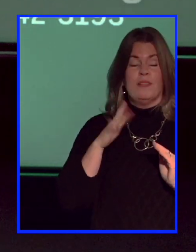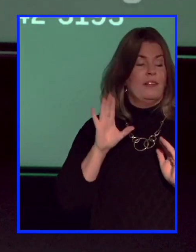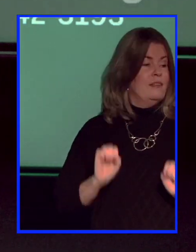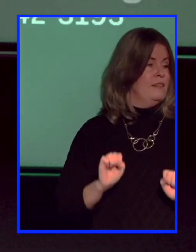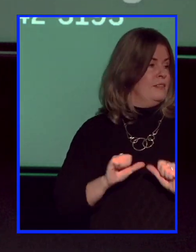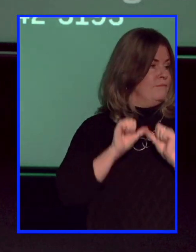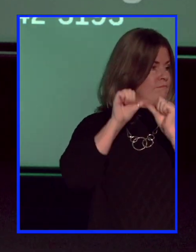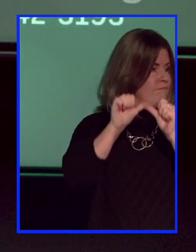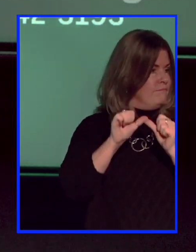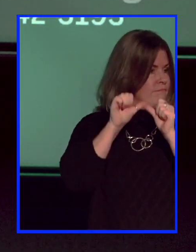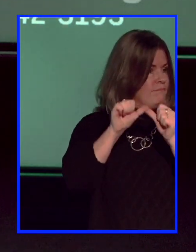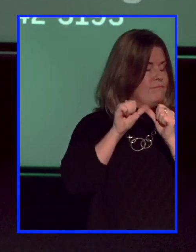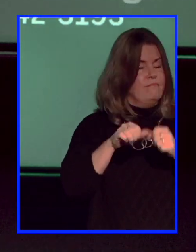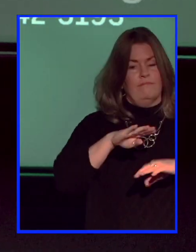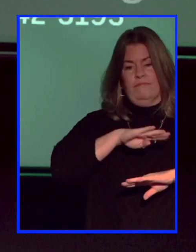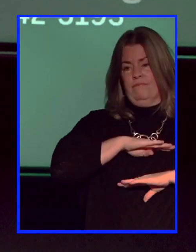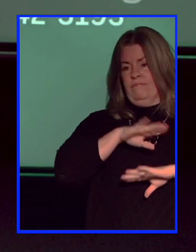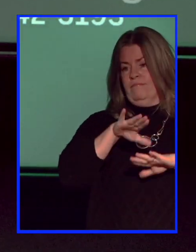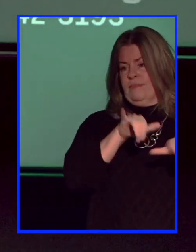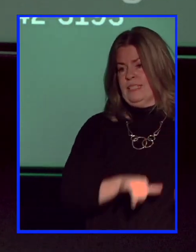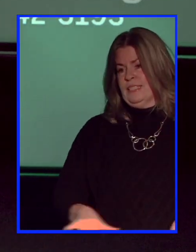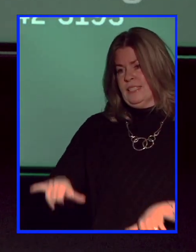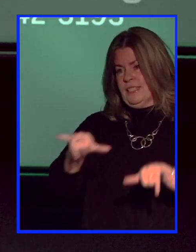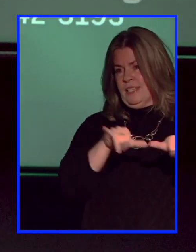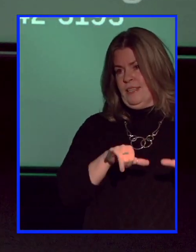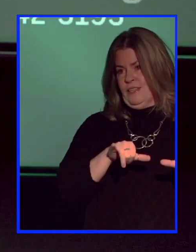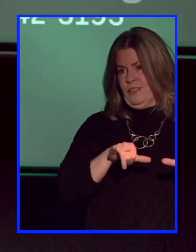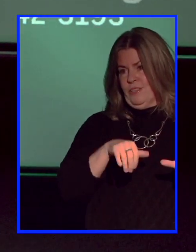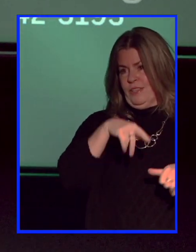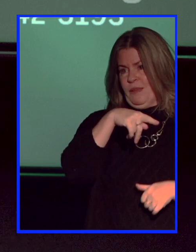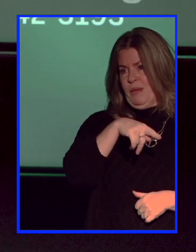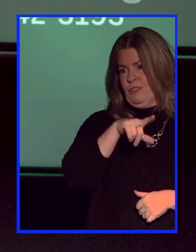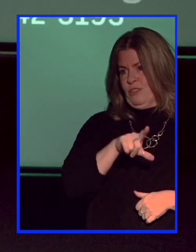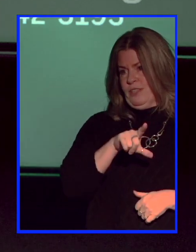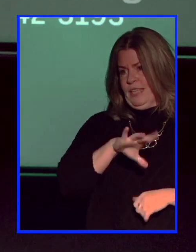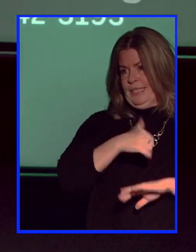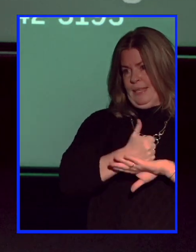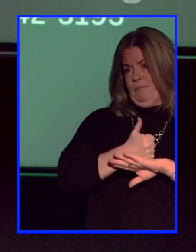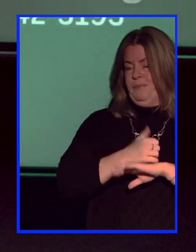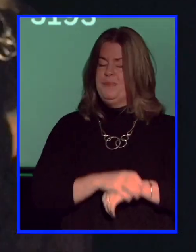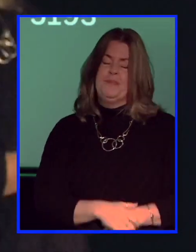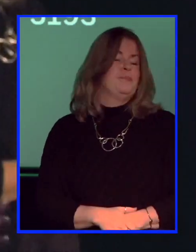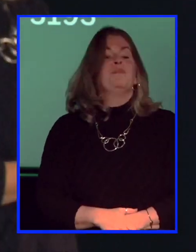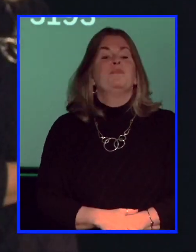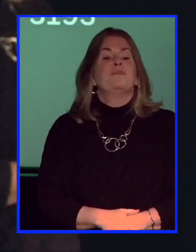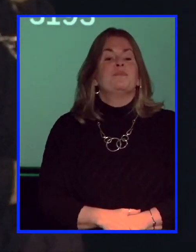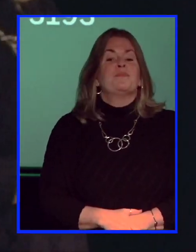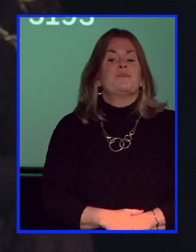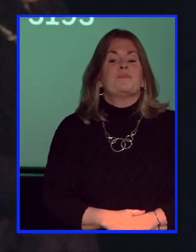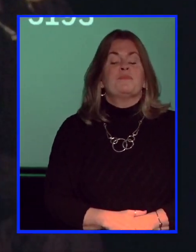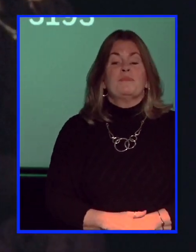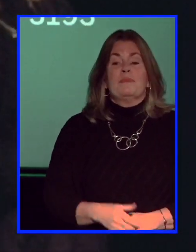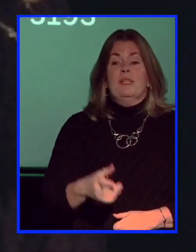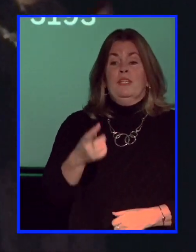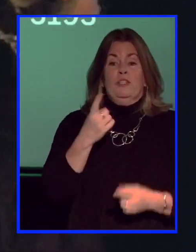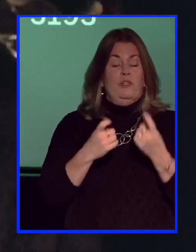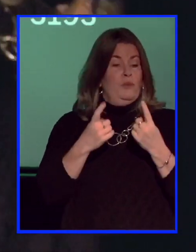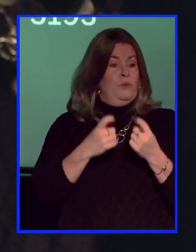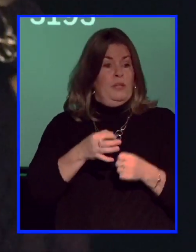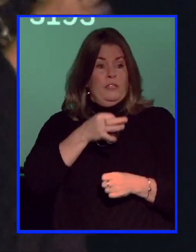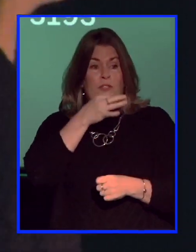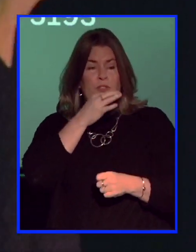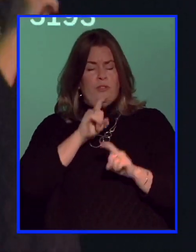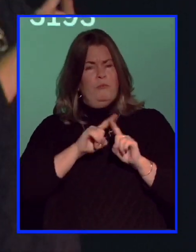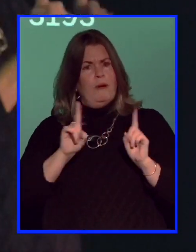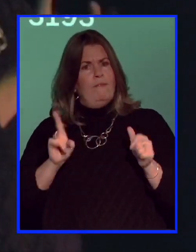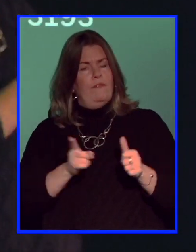continue to meet that standard that Patrick was so wonderful at. We'll get to the questions right away, but let me just step back